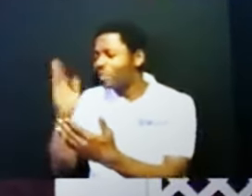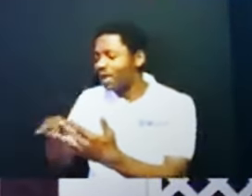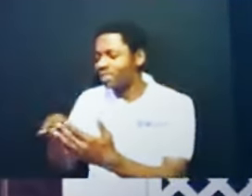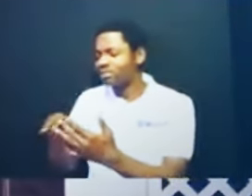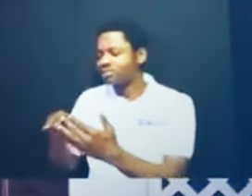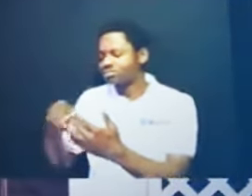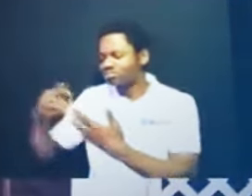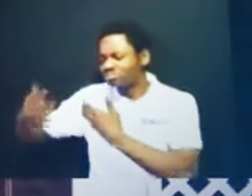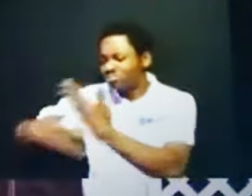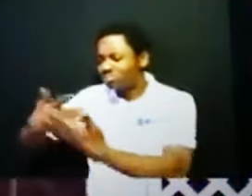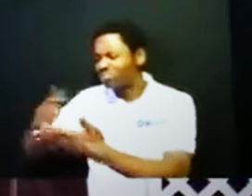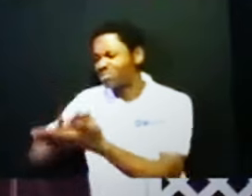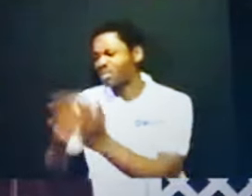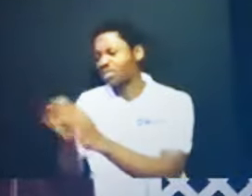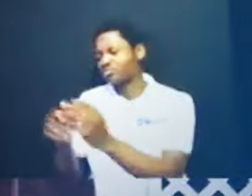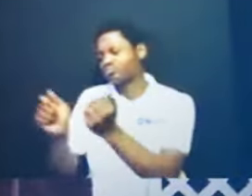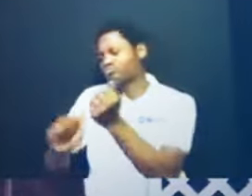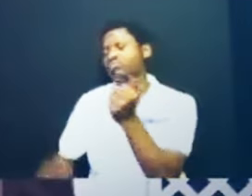Now, their